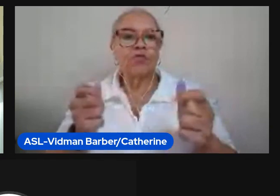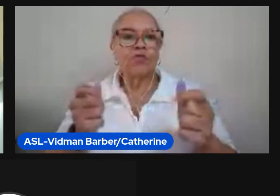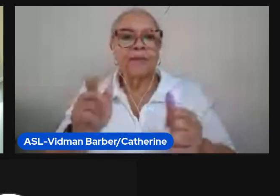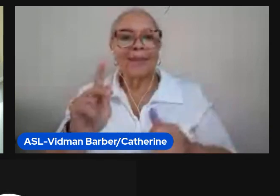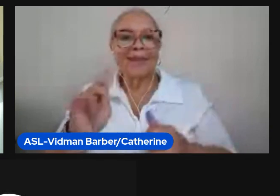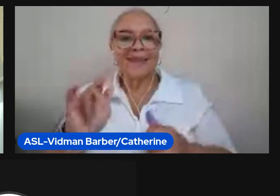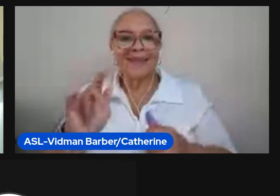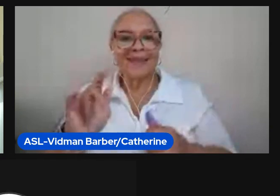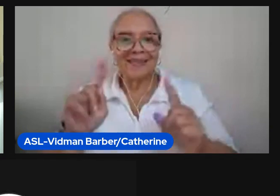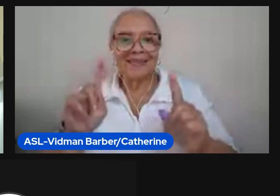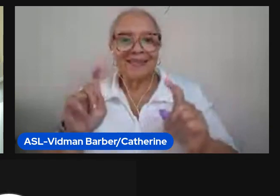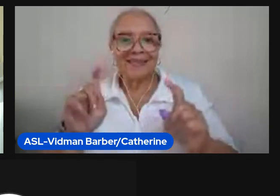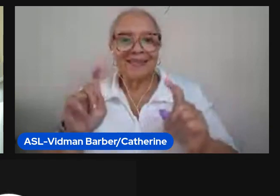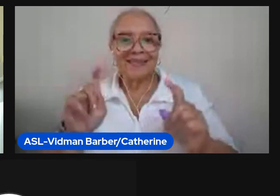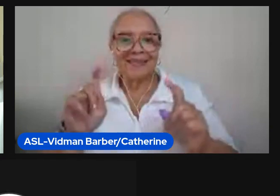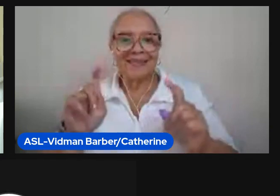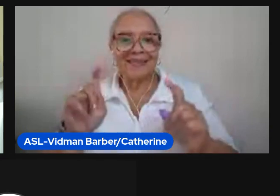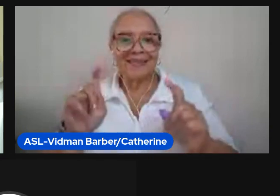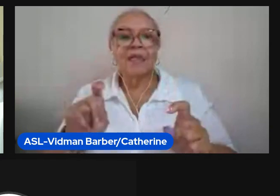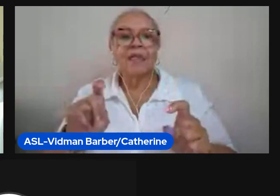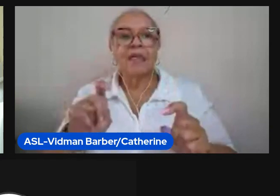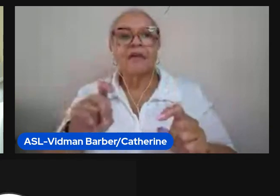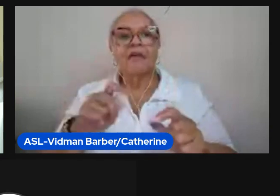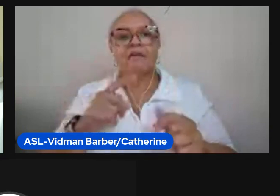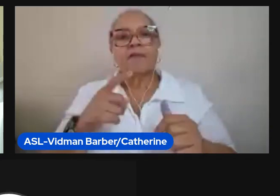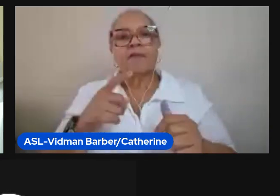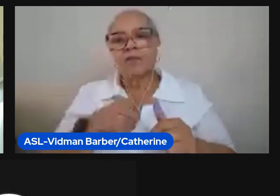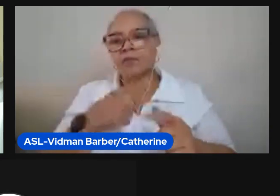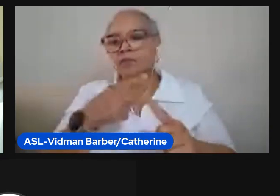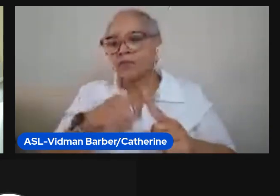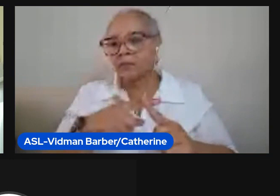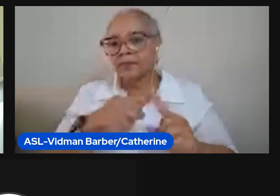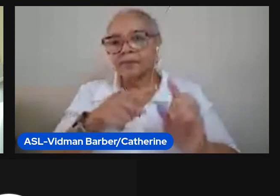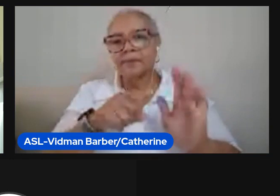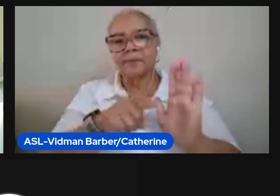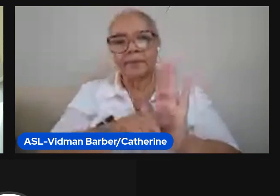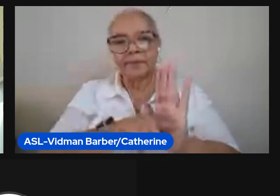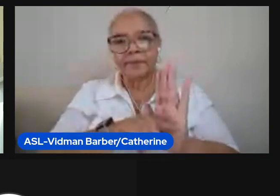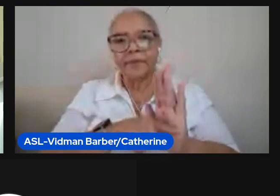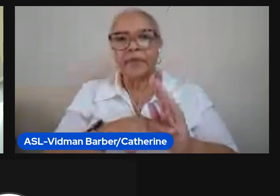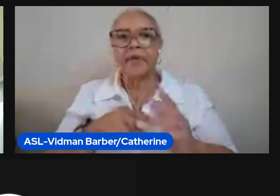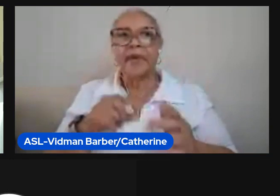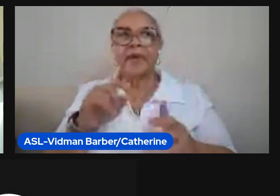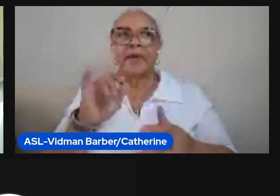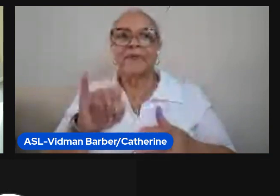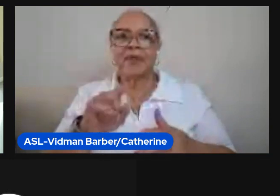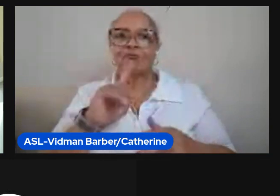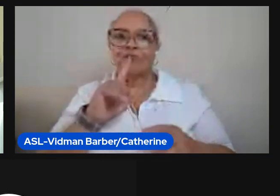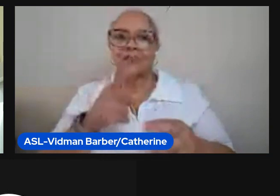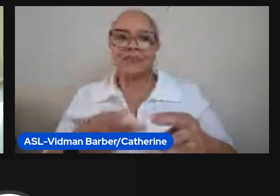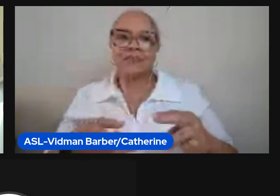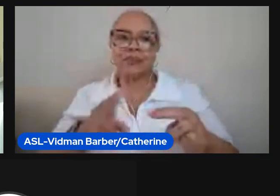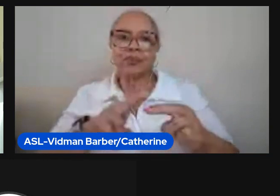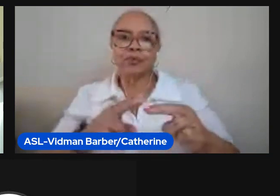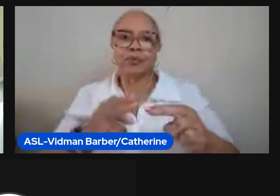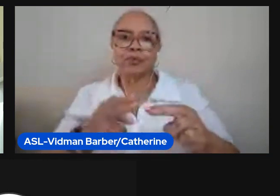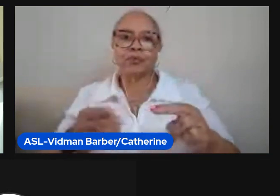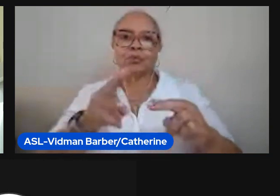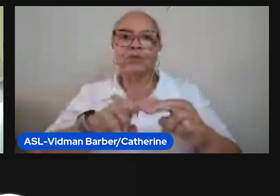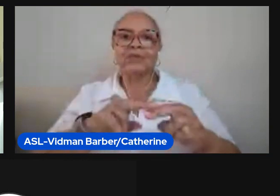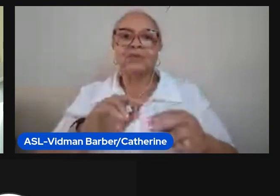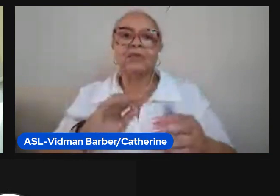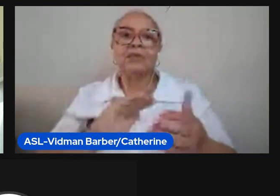is false positivity, false negativity, and this is actually increasing the number